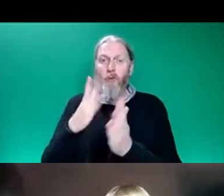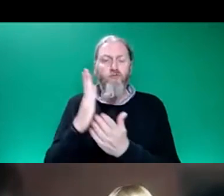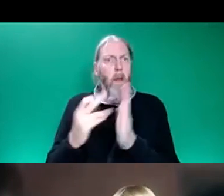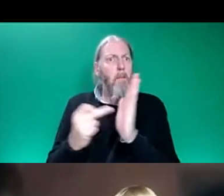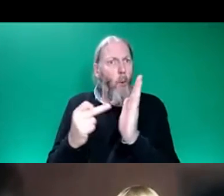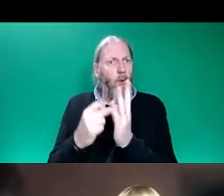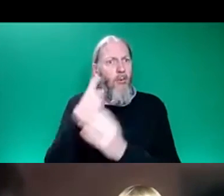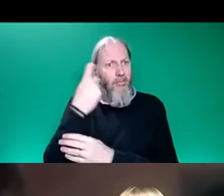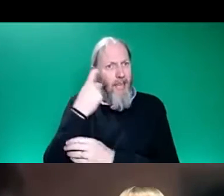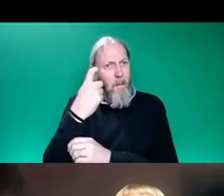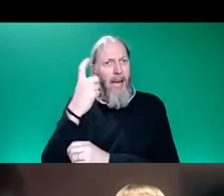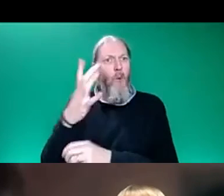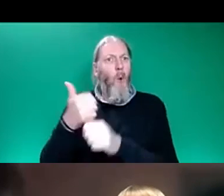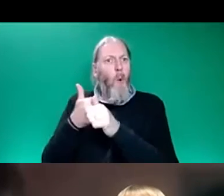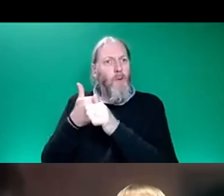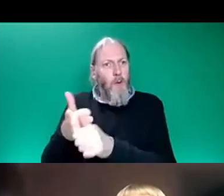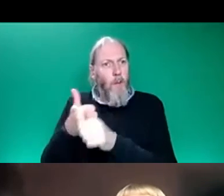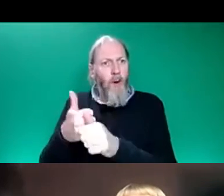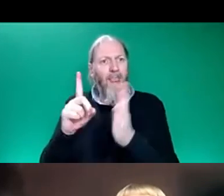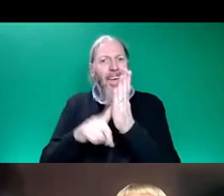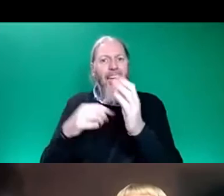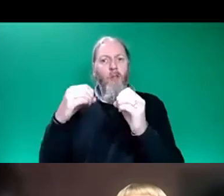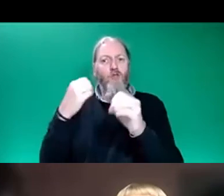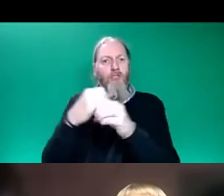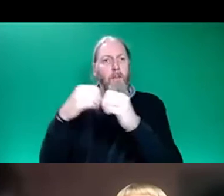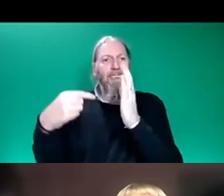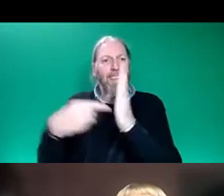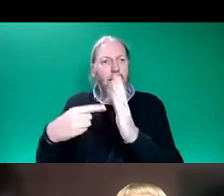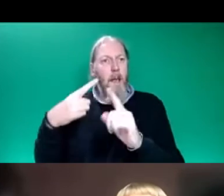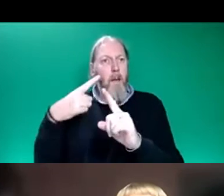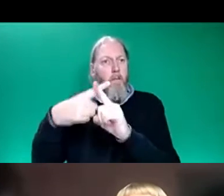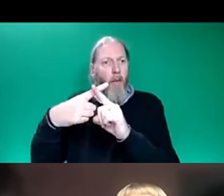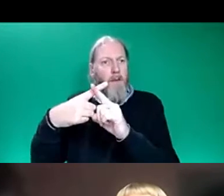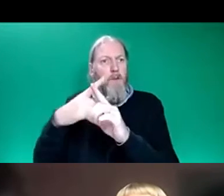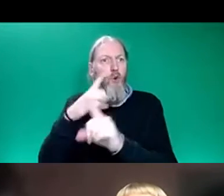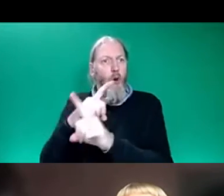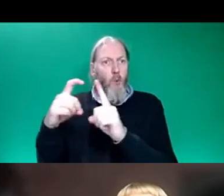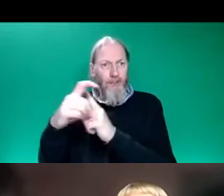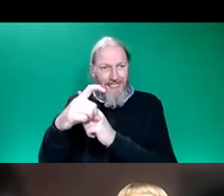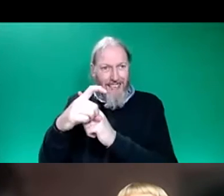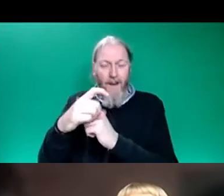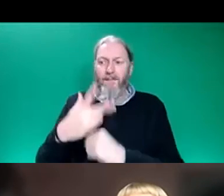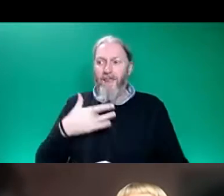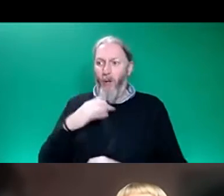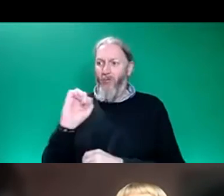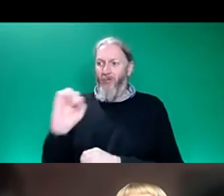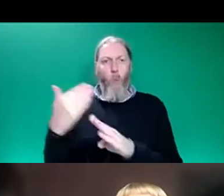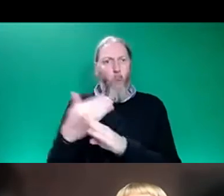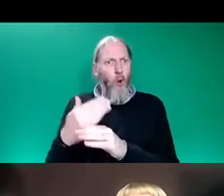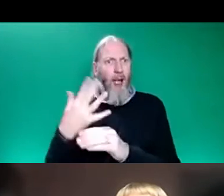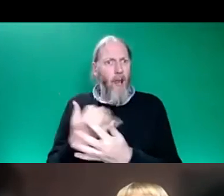LGBTQ plus people and communities. So therefore we felt that there was a real synergy in terms of the work taking place, and we really wanted to be a part